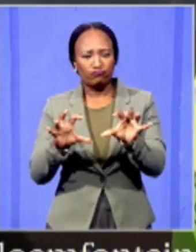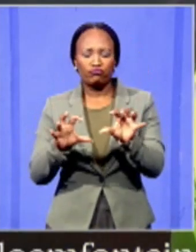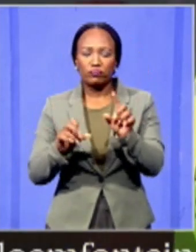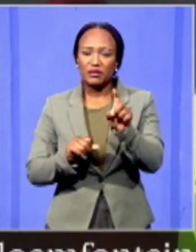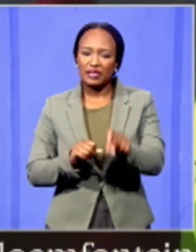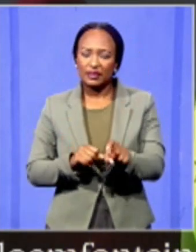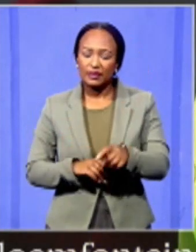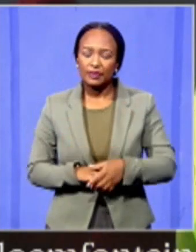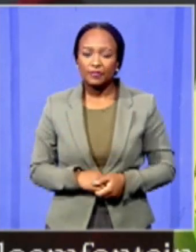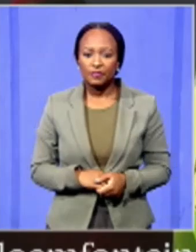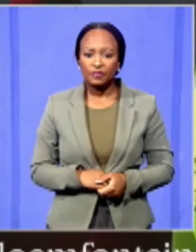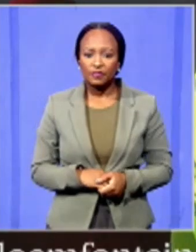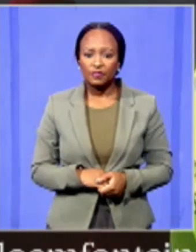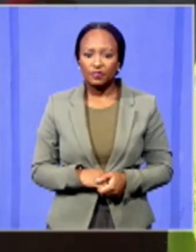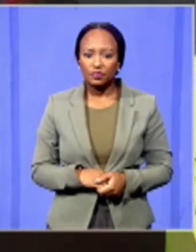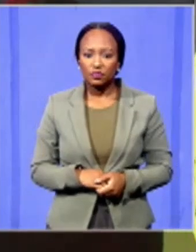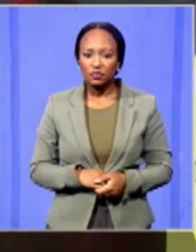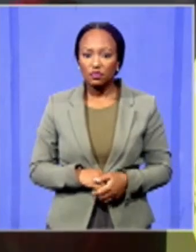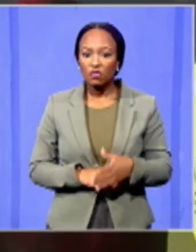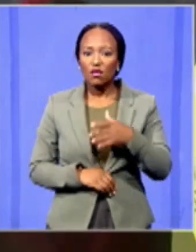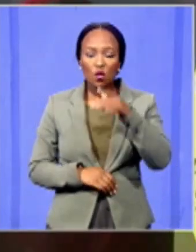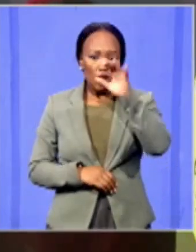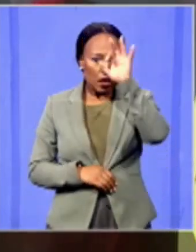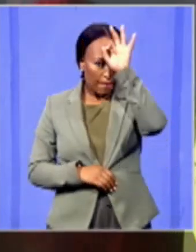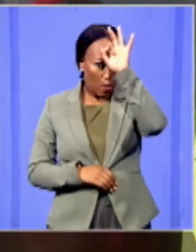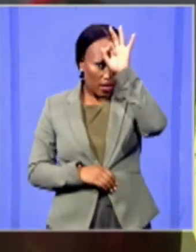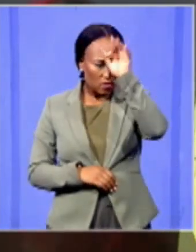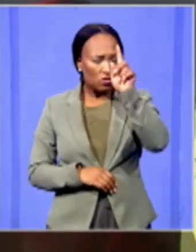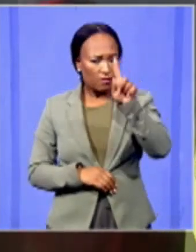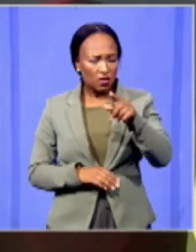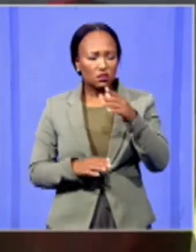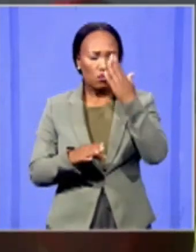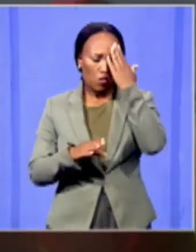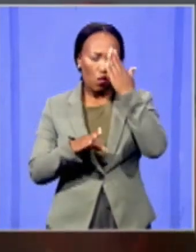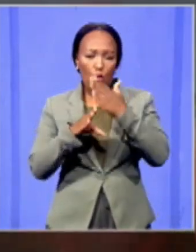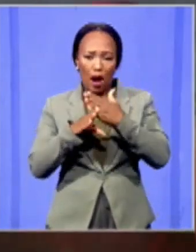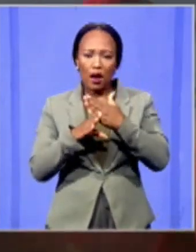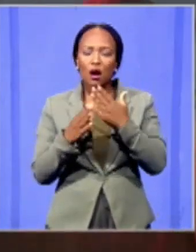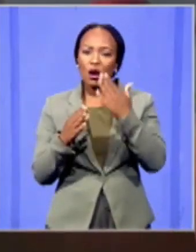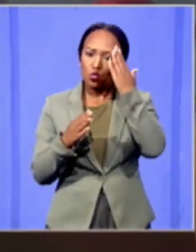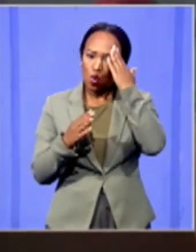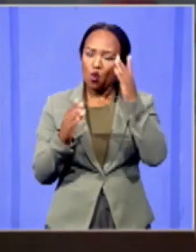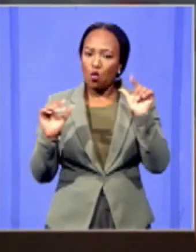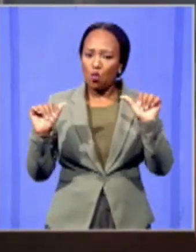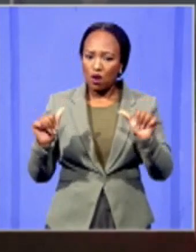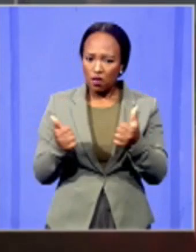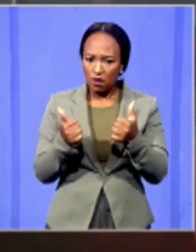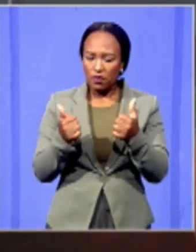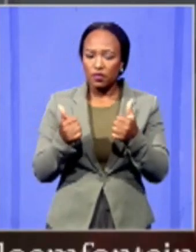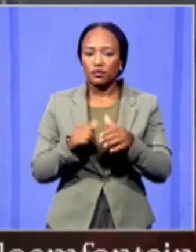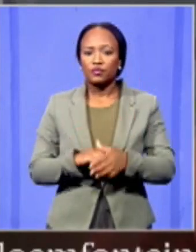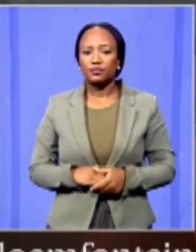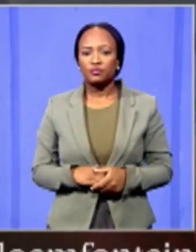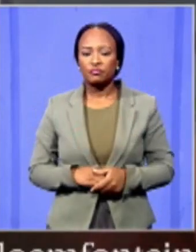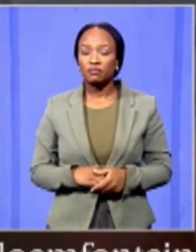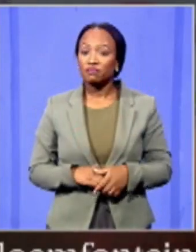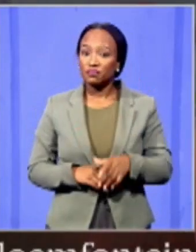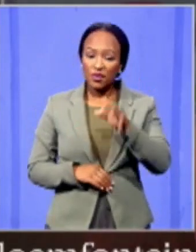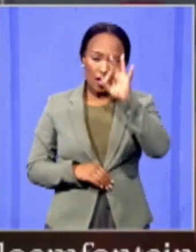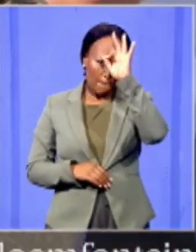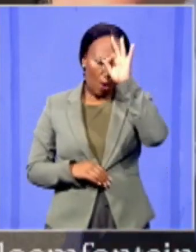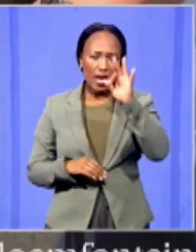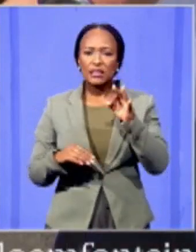Immigration officer is special. You must know your job. That this is ZEP. Finish and clear. You don't ask further questions. Letsholo la